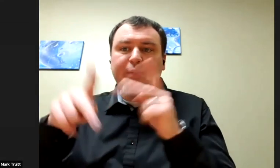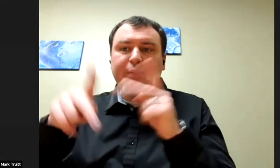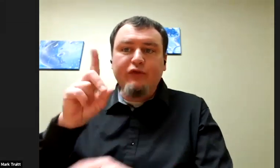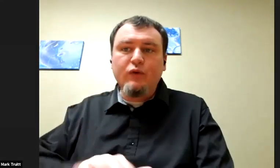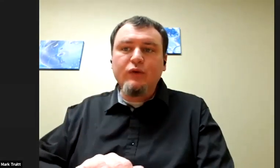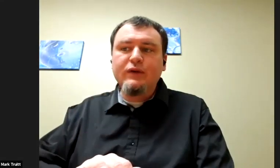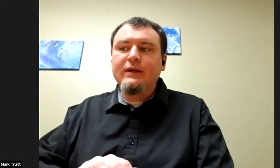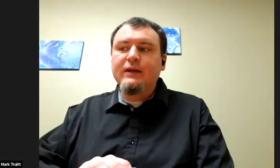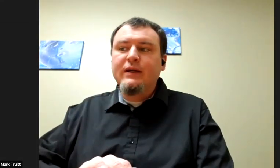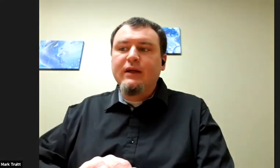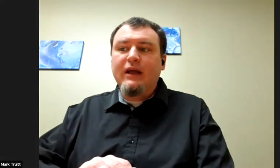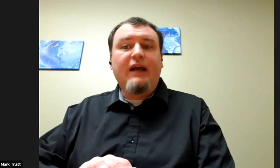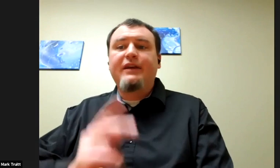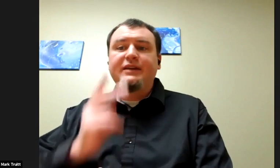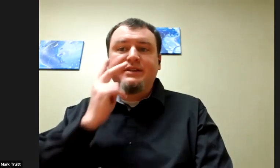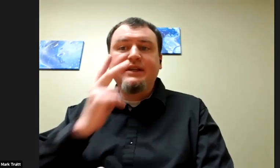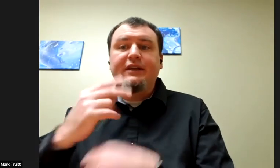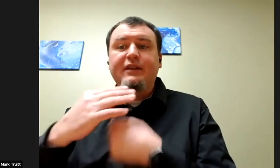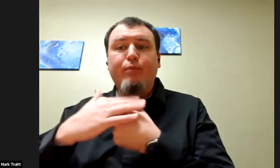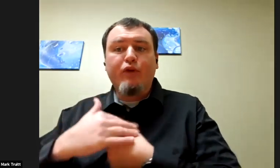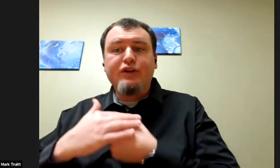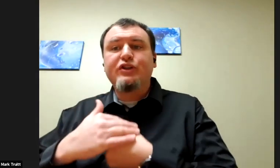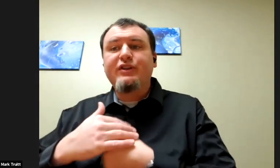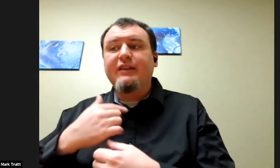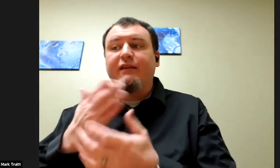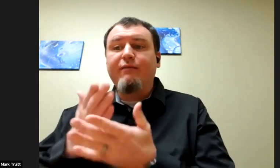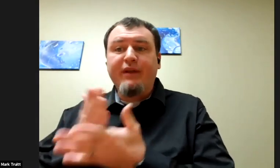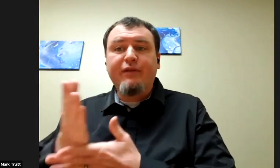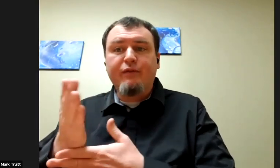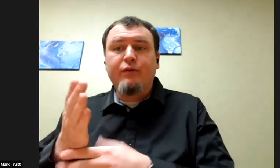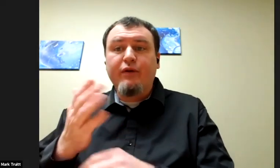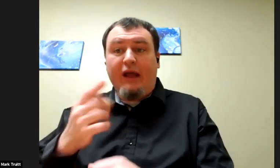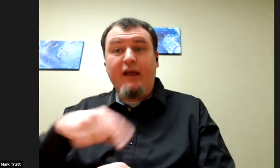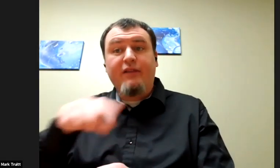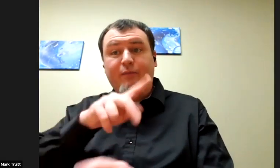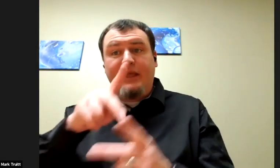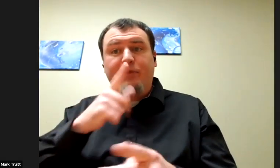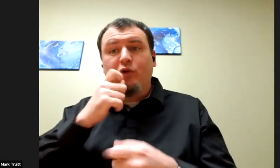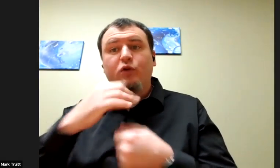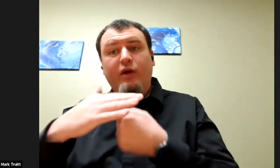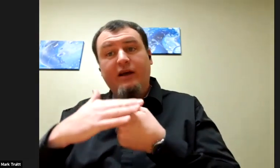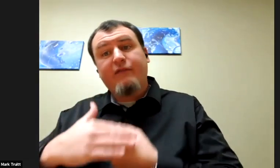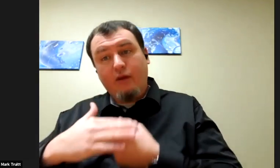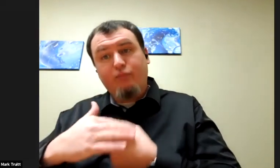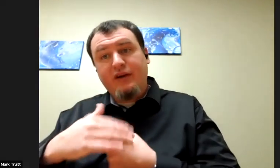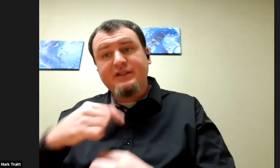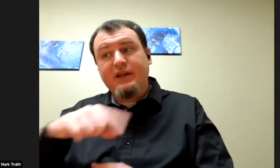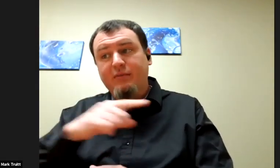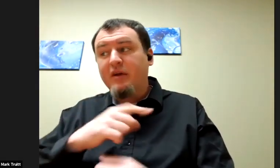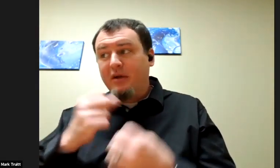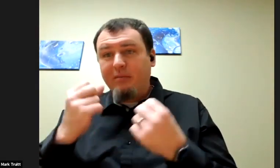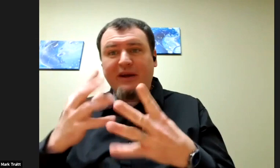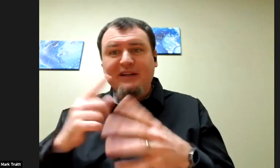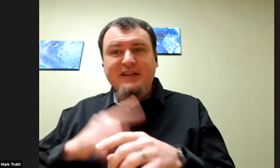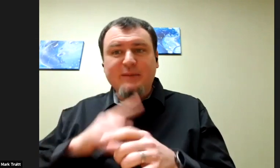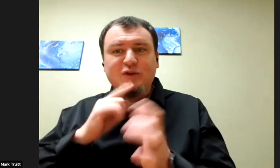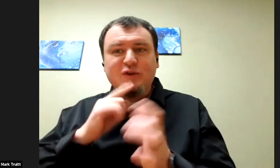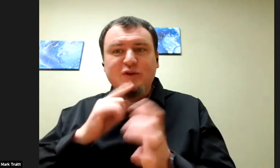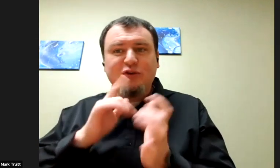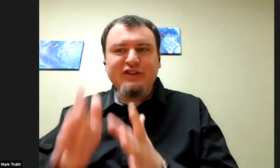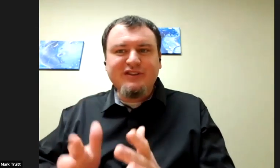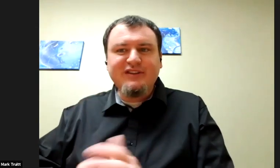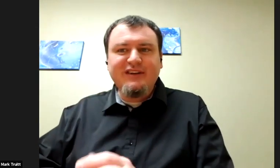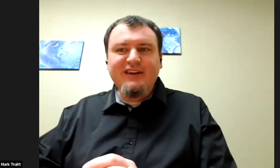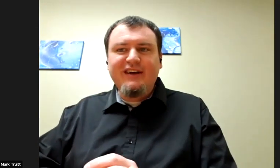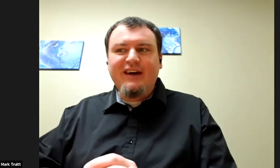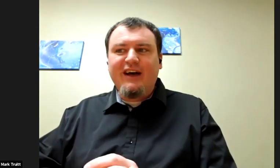hearing people do, and they see the oppression that they've been through, and the people who have oppressed them many times